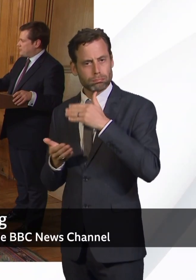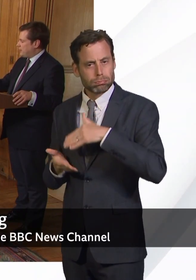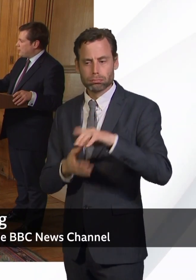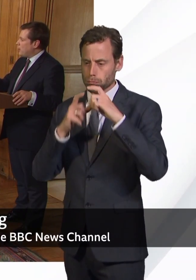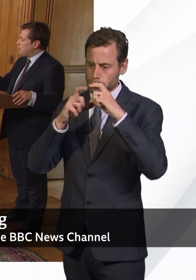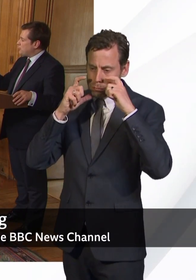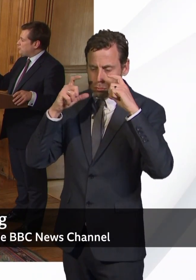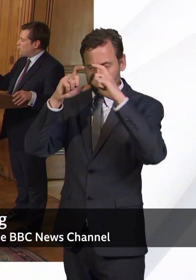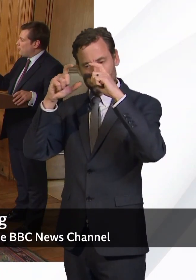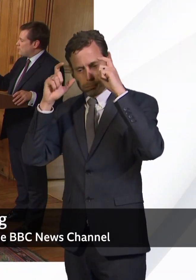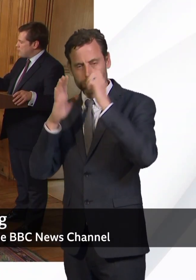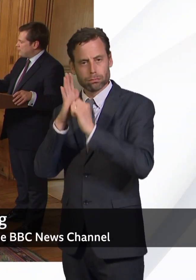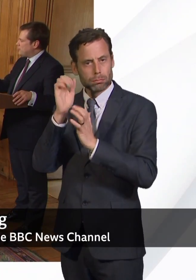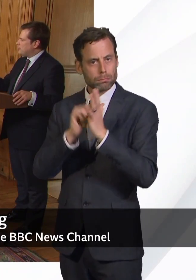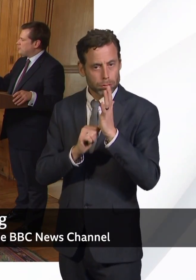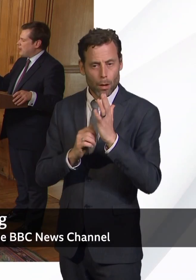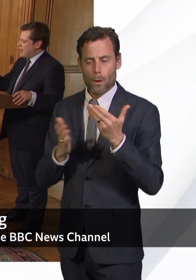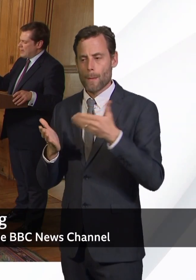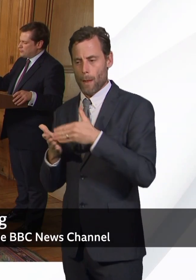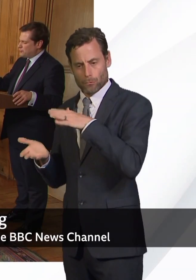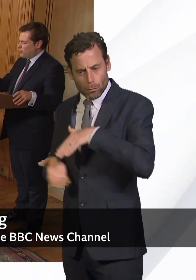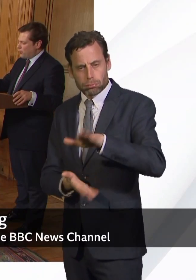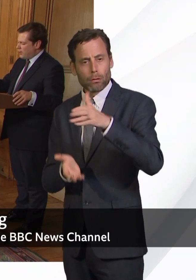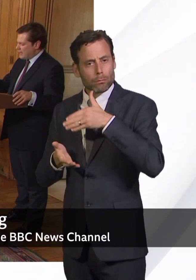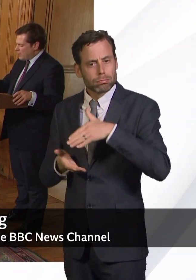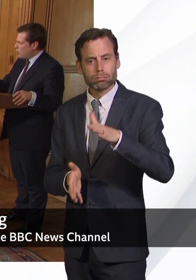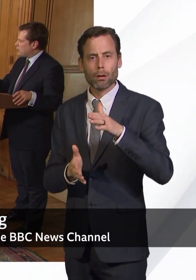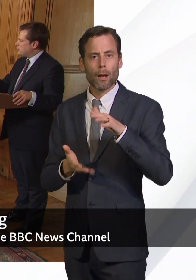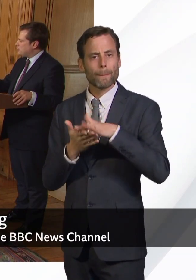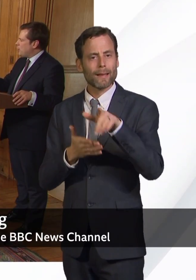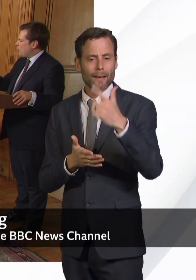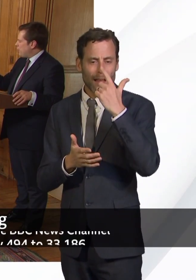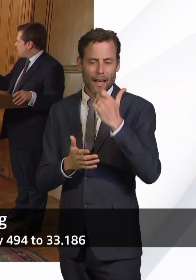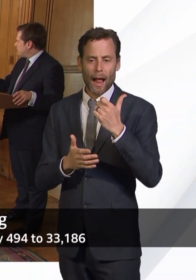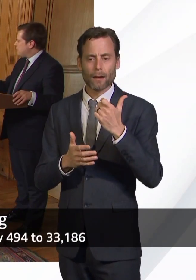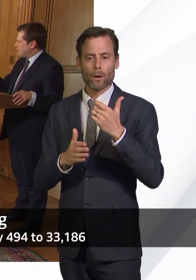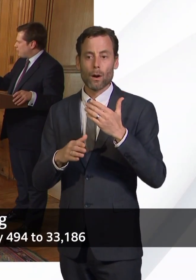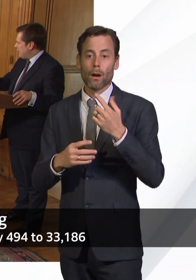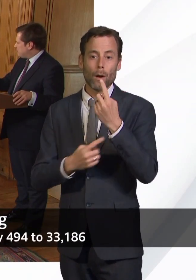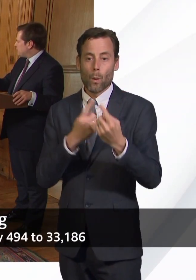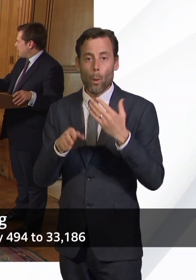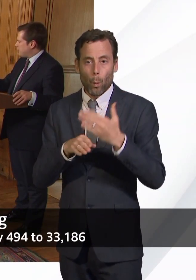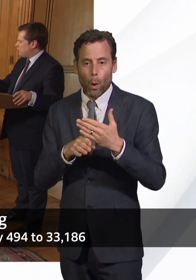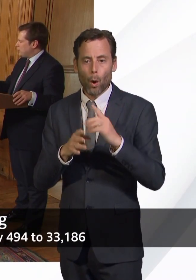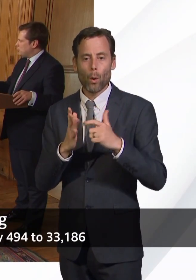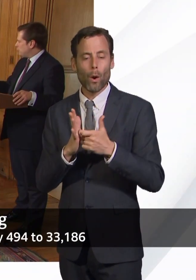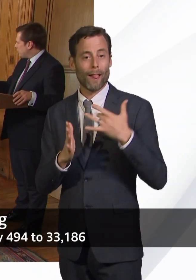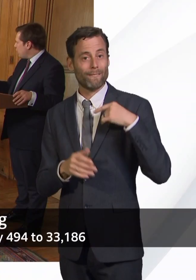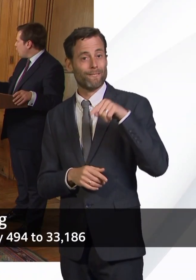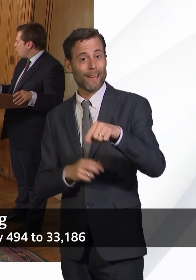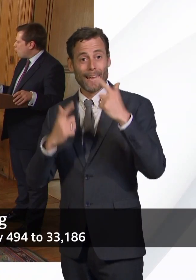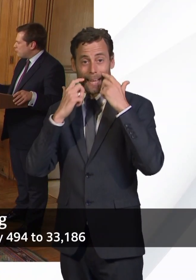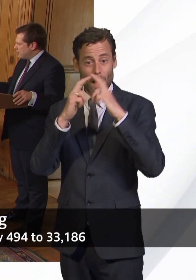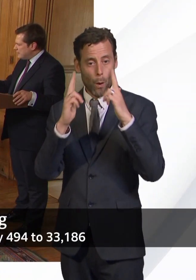the testing, both for residents and for care workers, whether they're symptomatic or asymptomatic. And we're